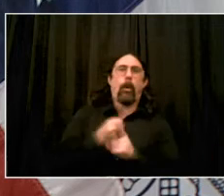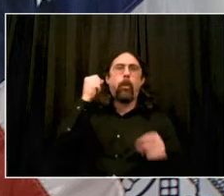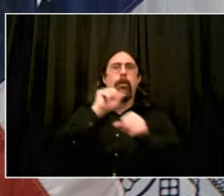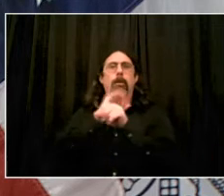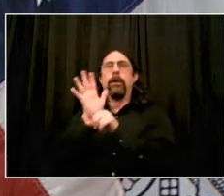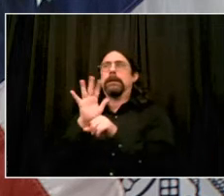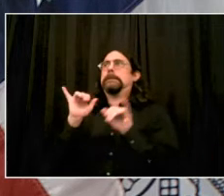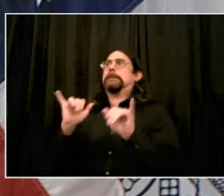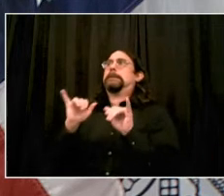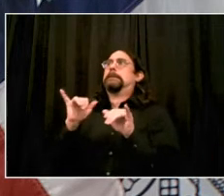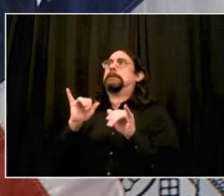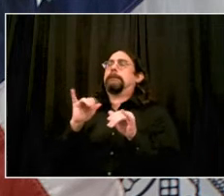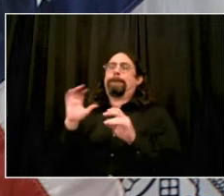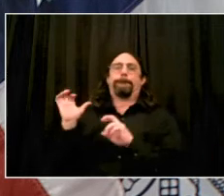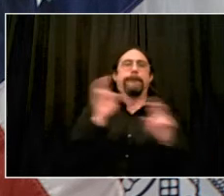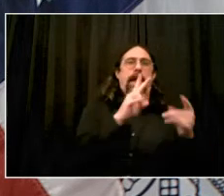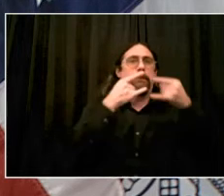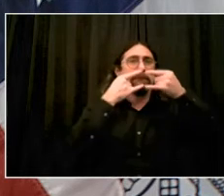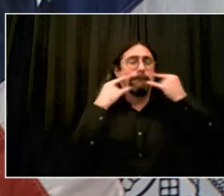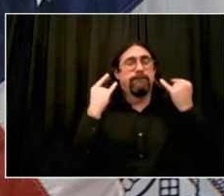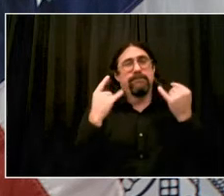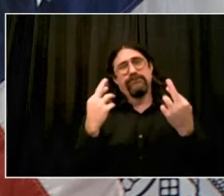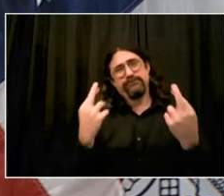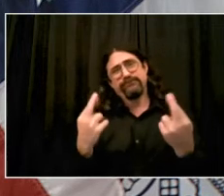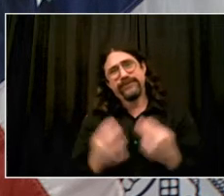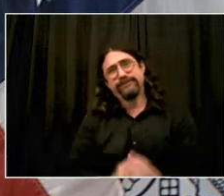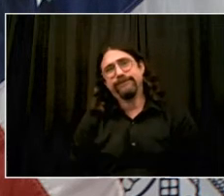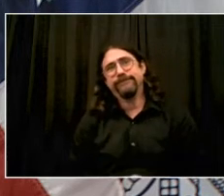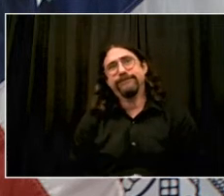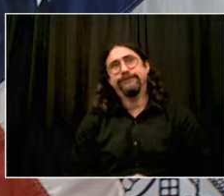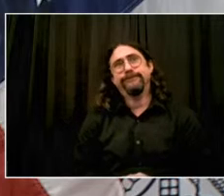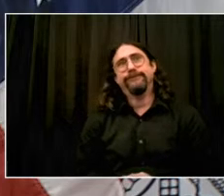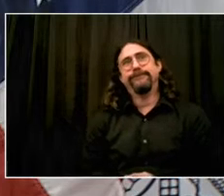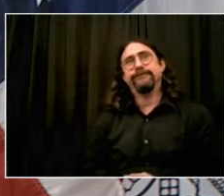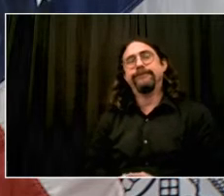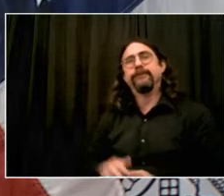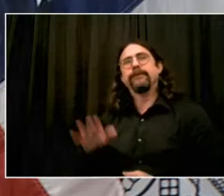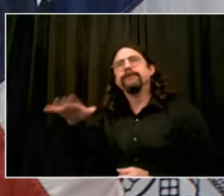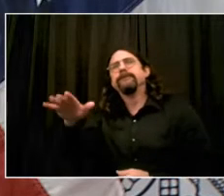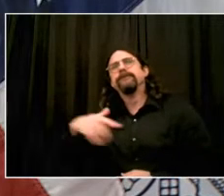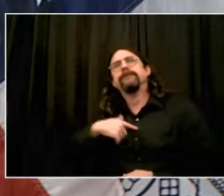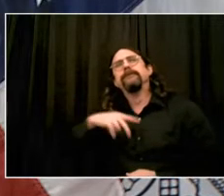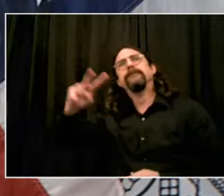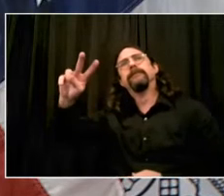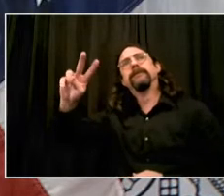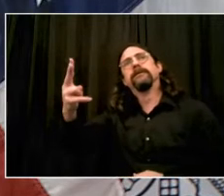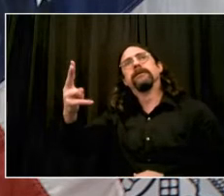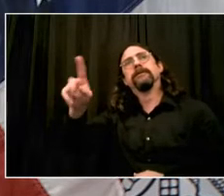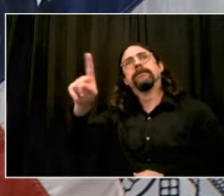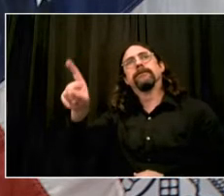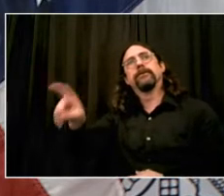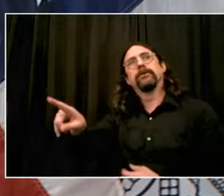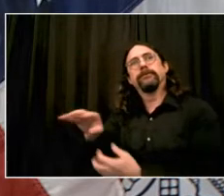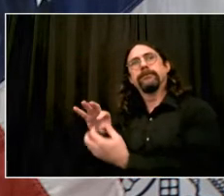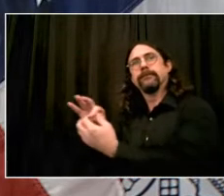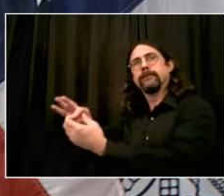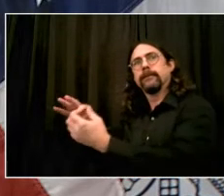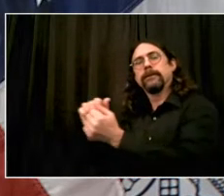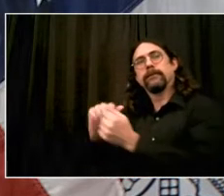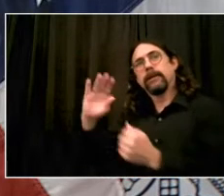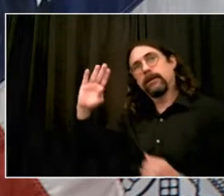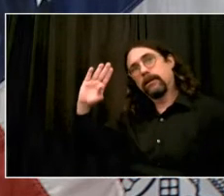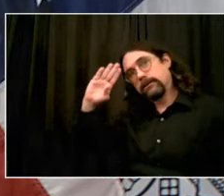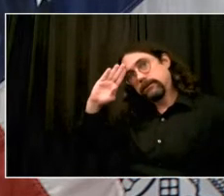beds. Obviously, we are in a much better place than we were in the spring, but are we seeing the